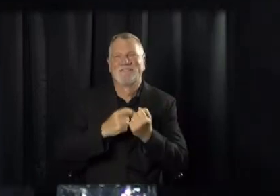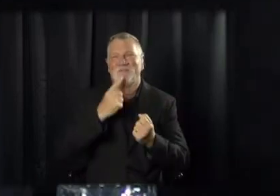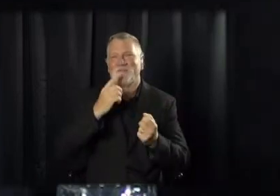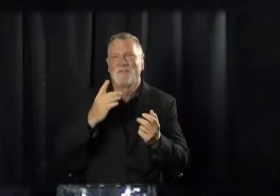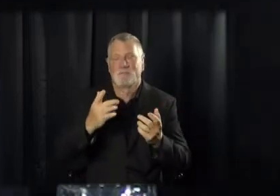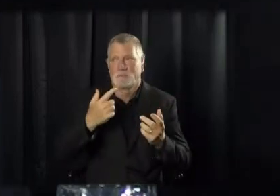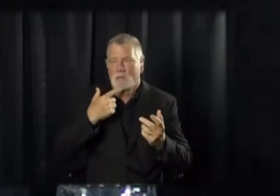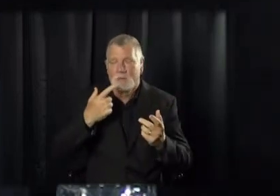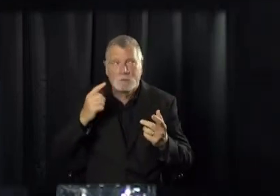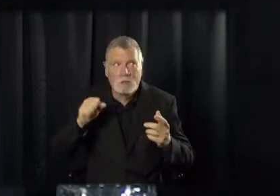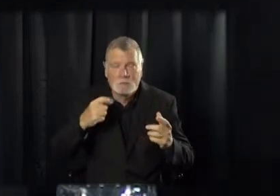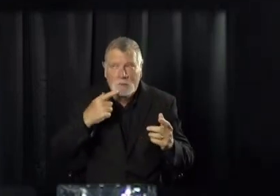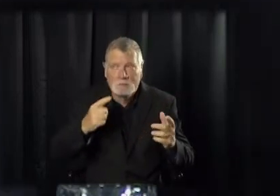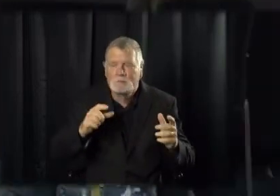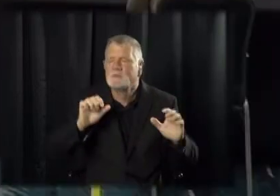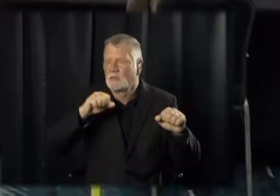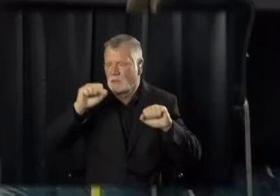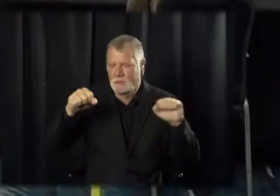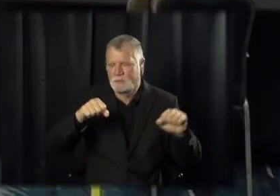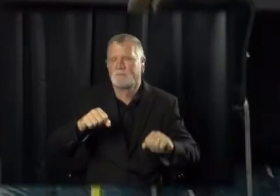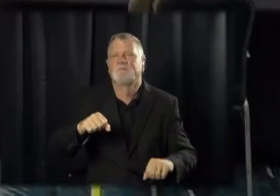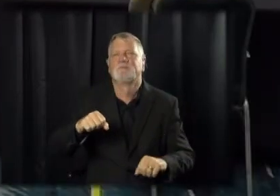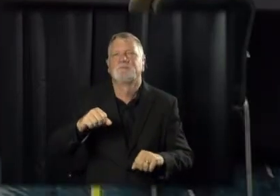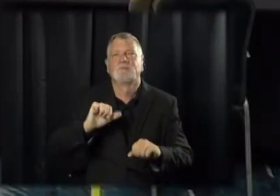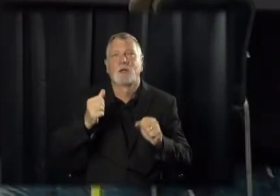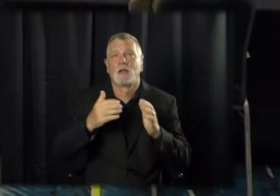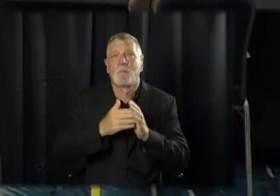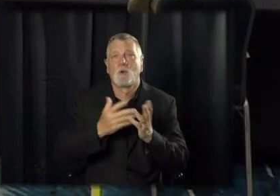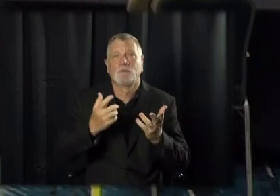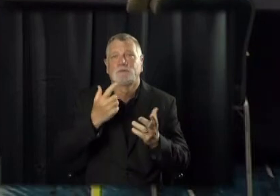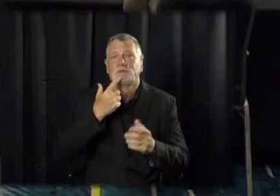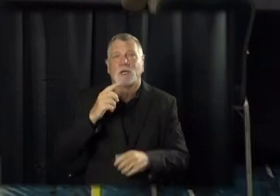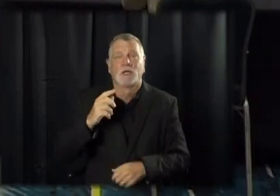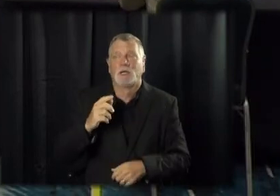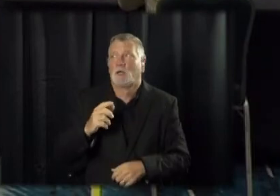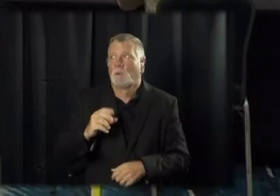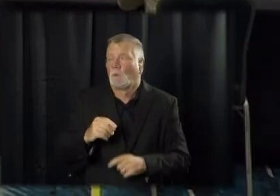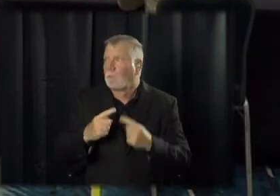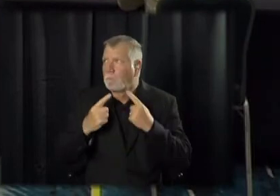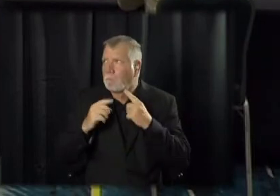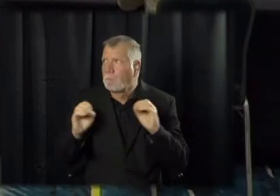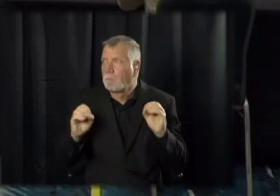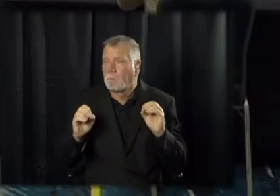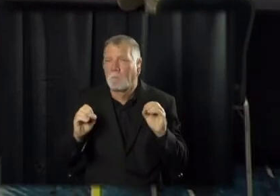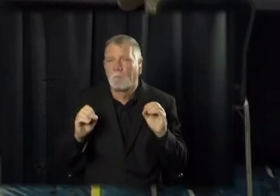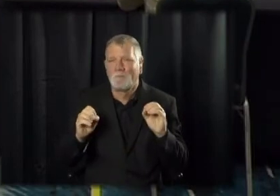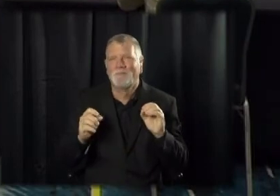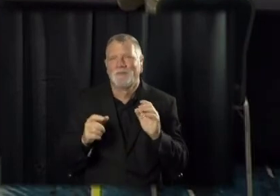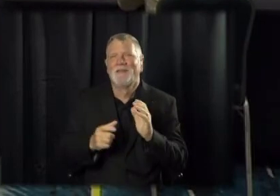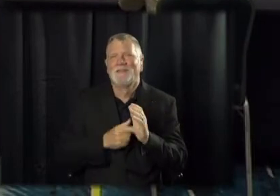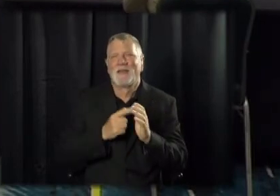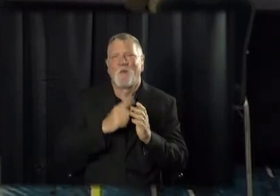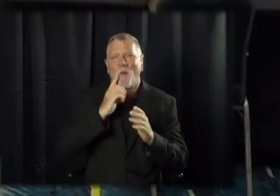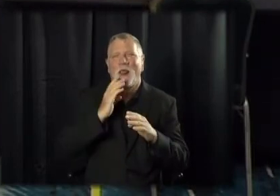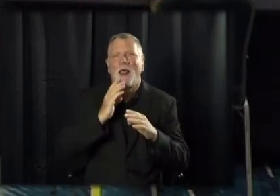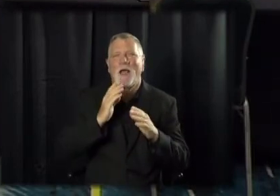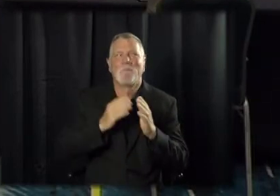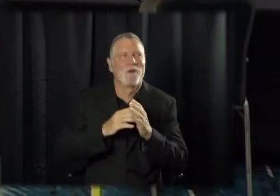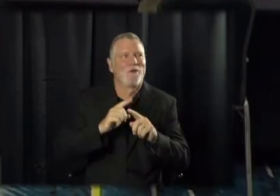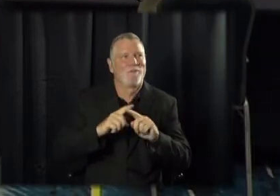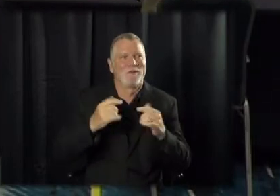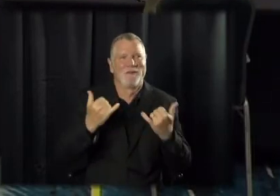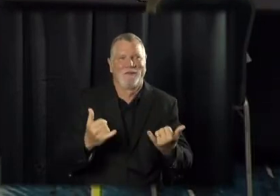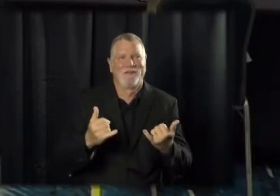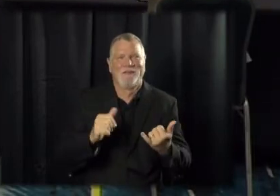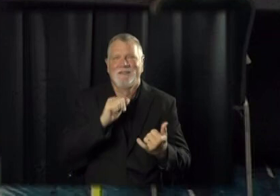in favor, please say yes. Yes. Yes. Any opposed, say no. Someday there's going to be somebody opposed, but probably